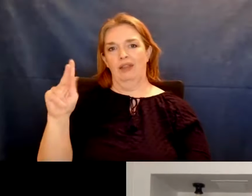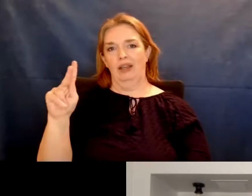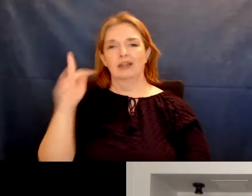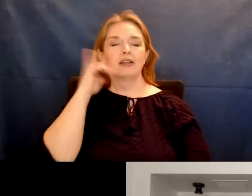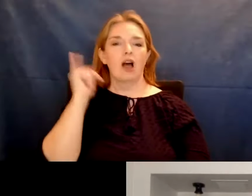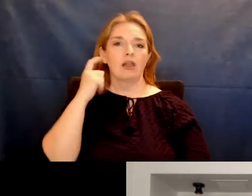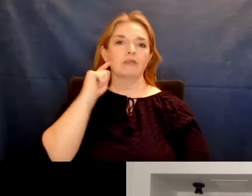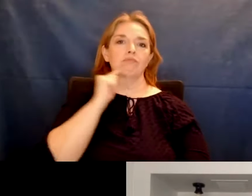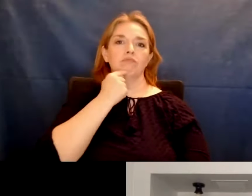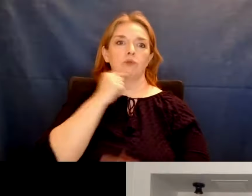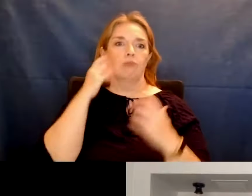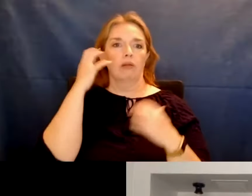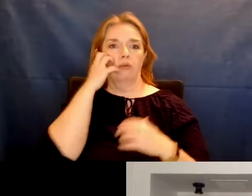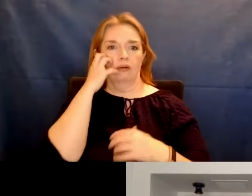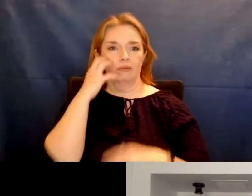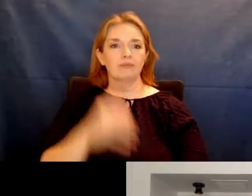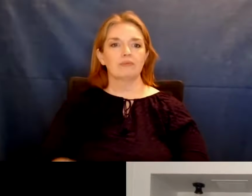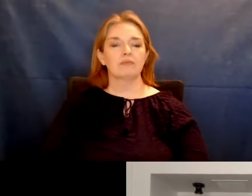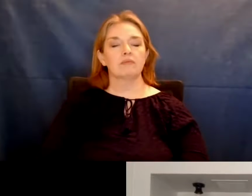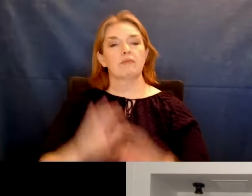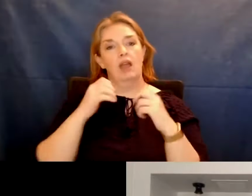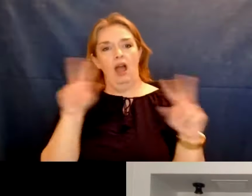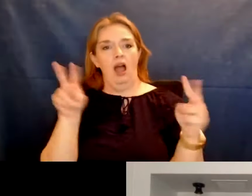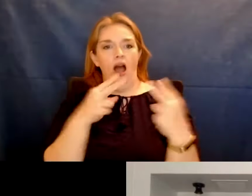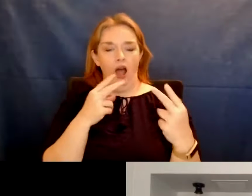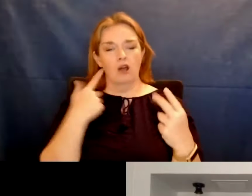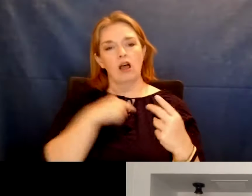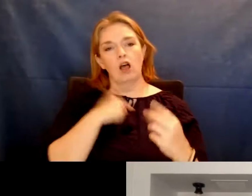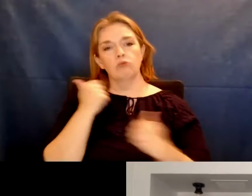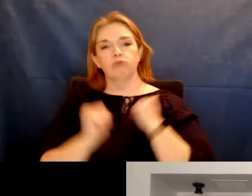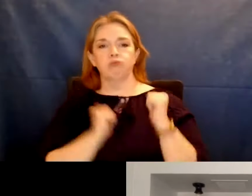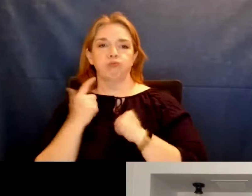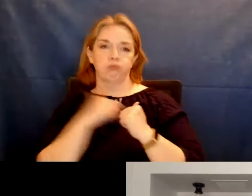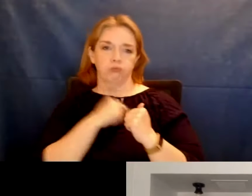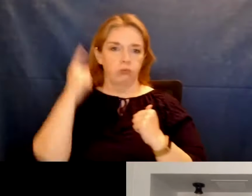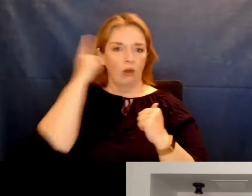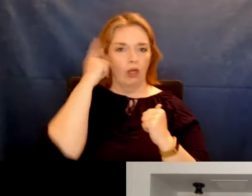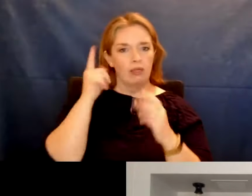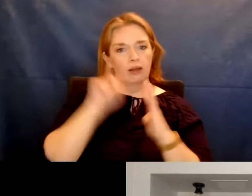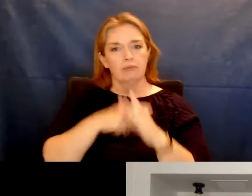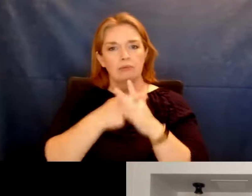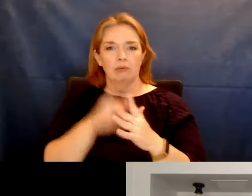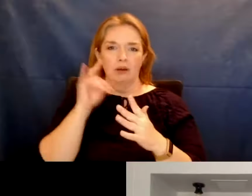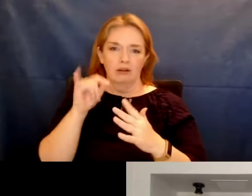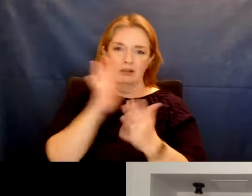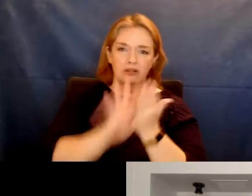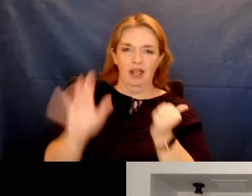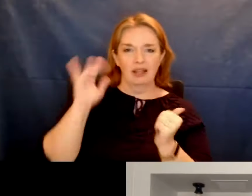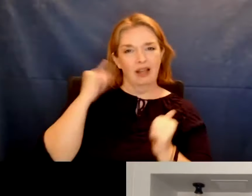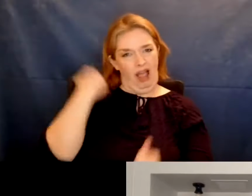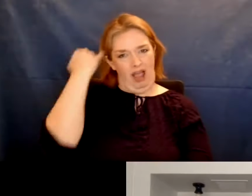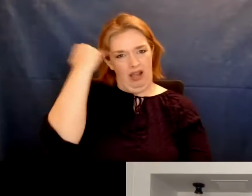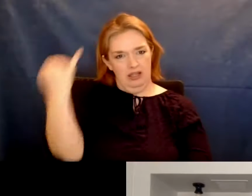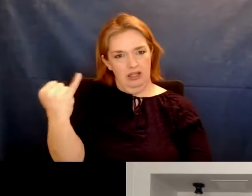How glance bluff we thick commencement cause slangly and gut ideas. Chow saying